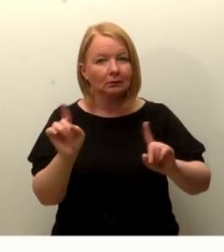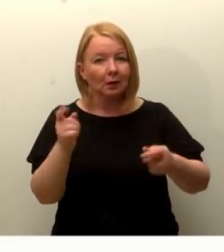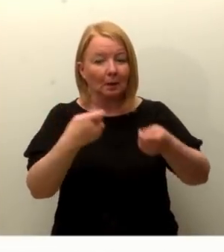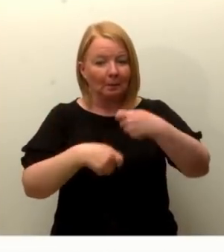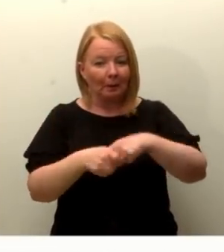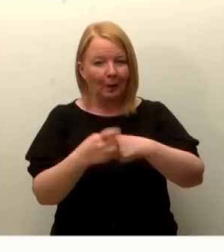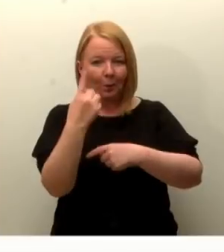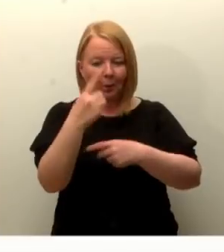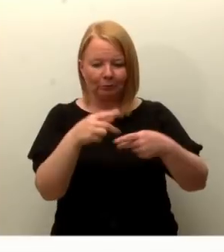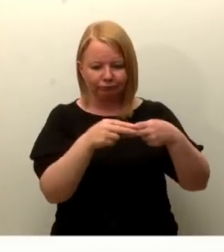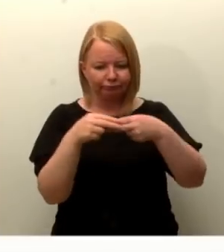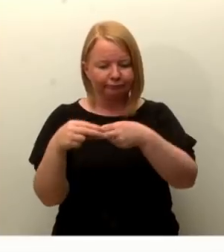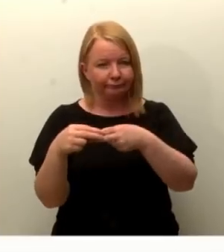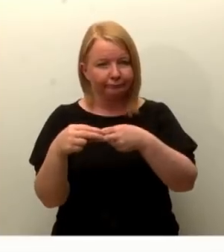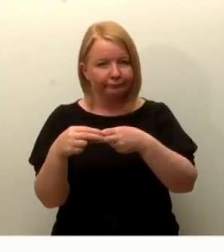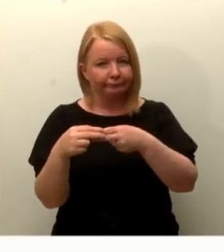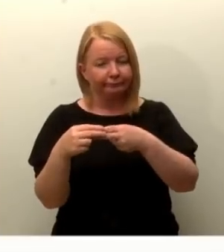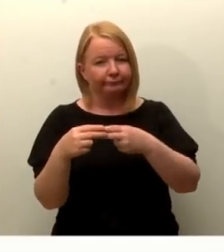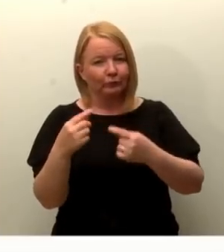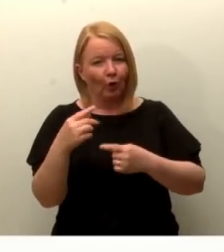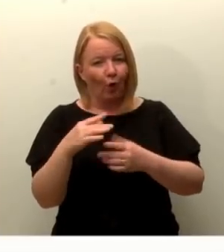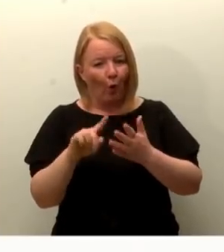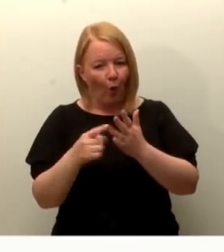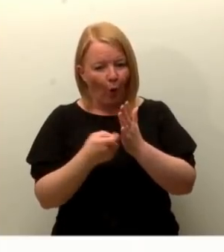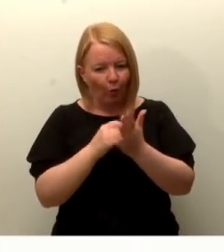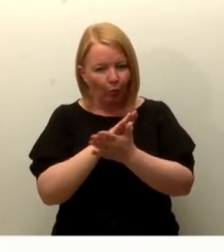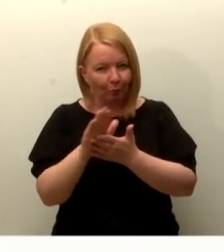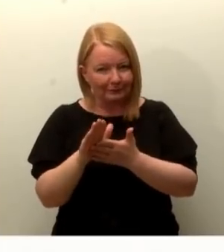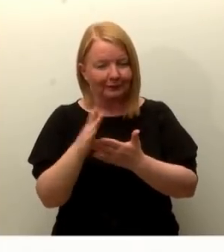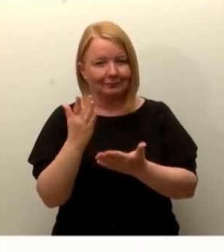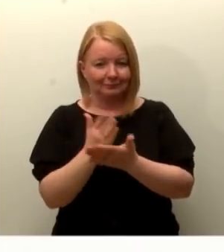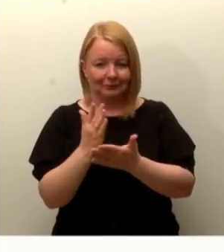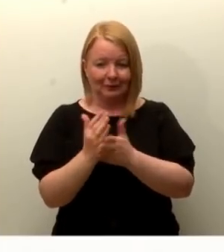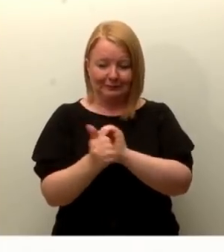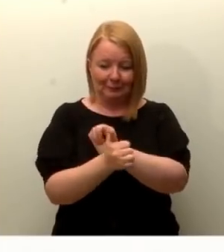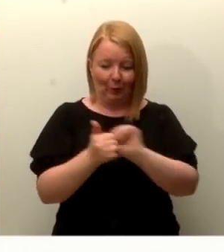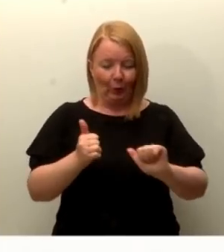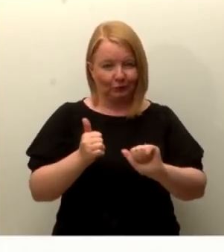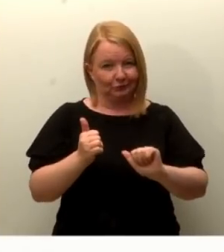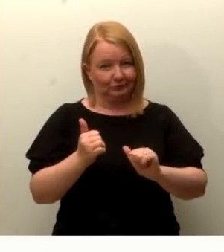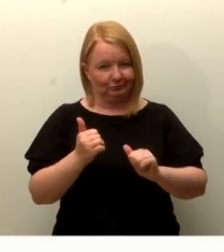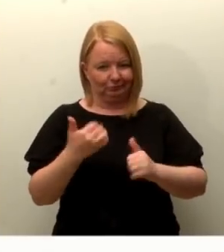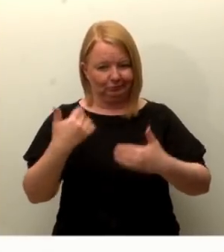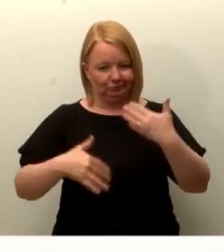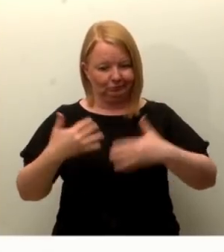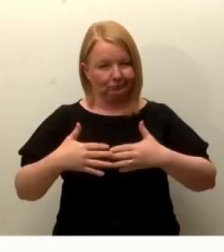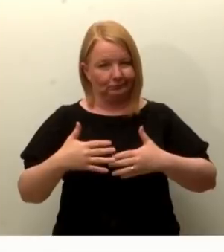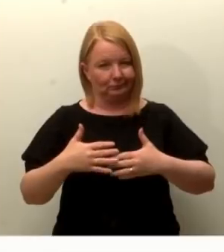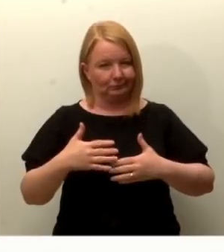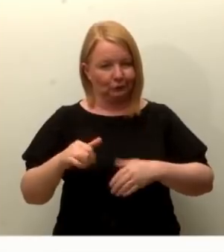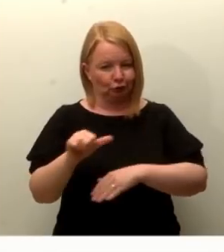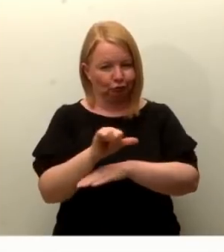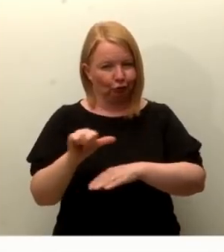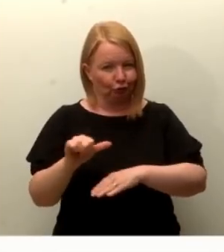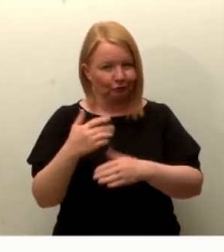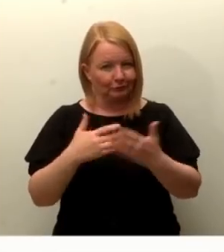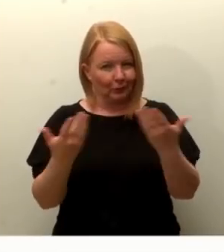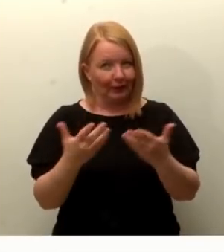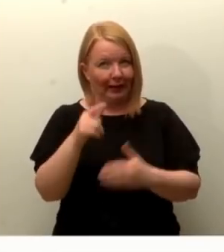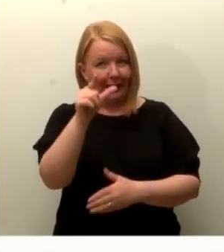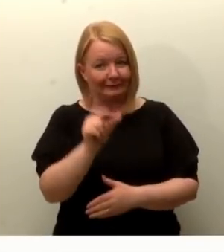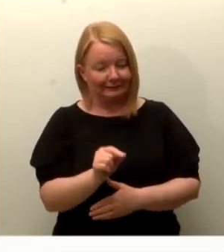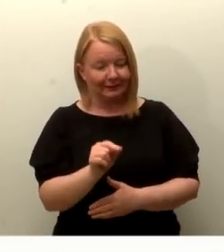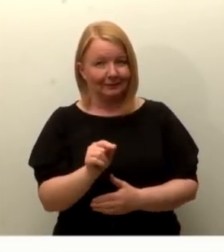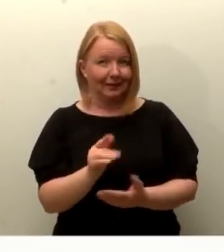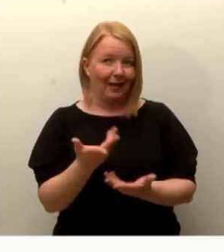of the leading orthopedic lower limb arthroplasty and sports injury surgeons in India and beyond, as well